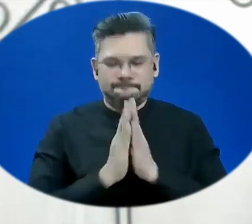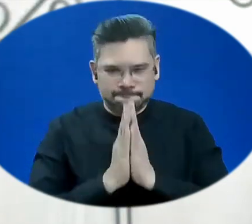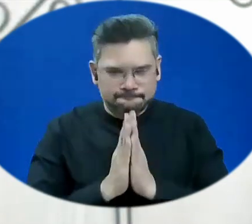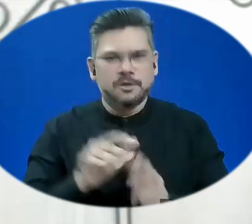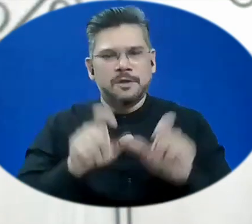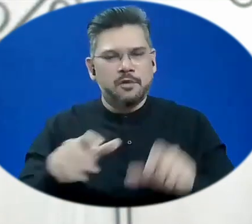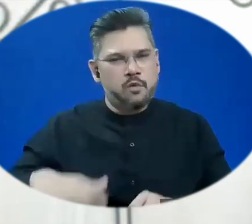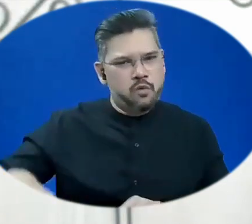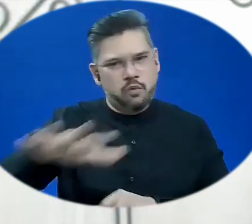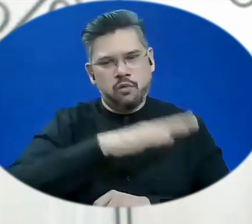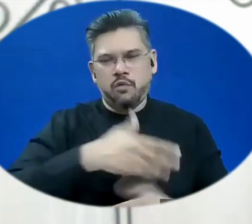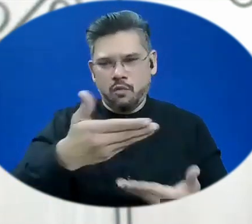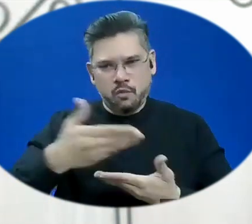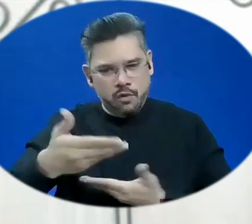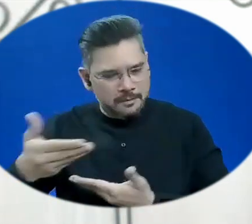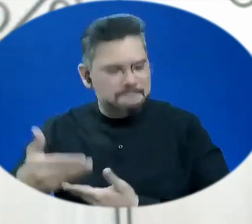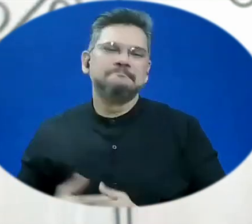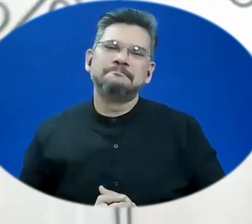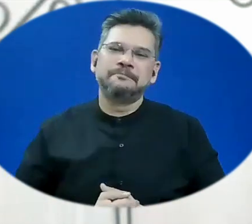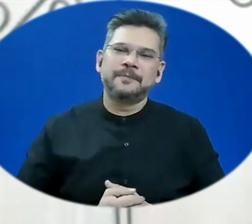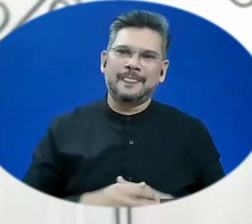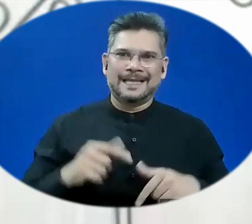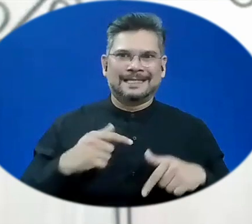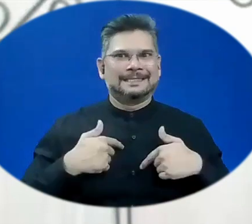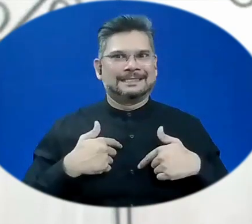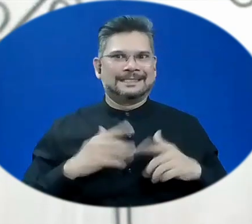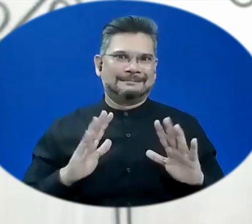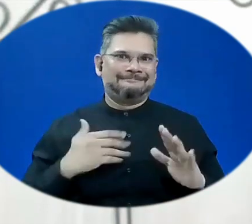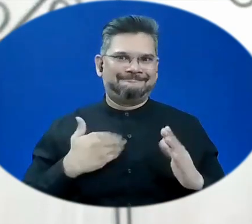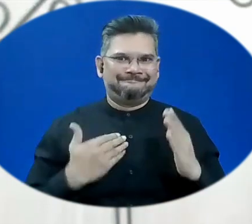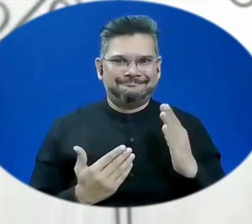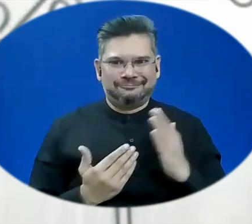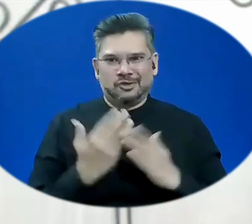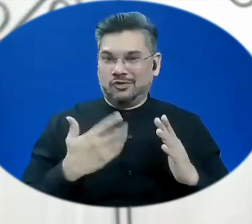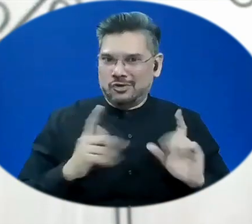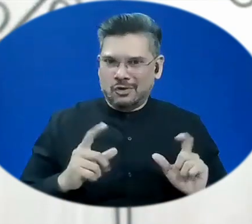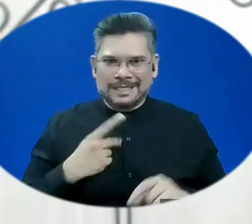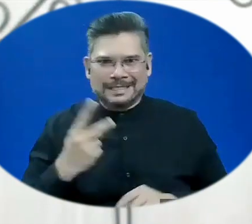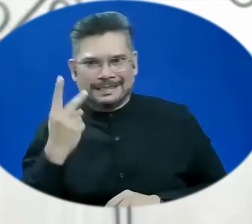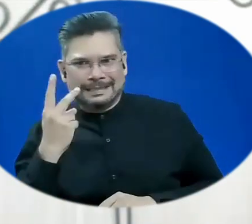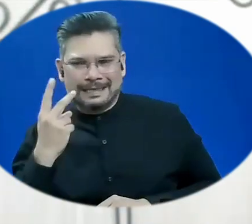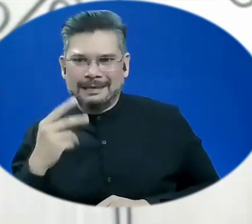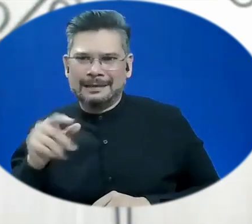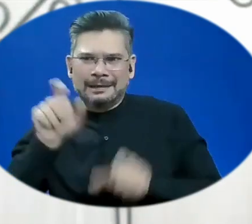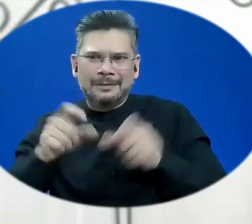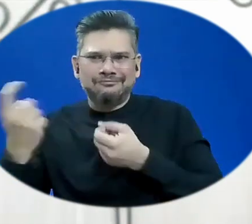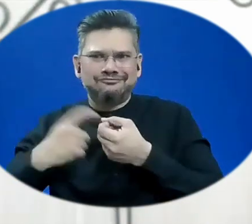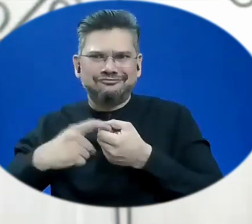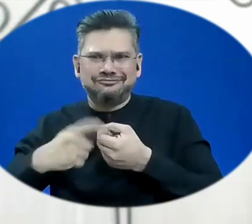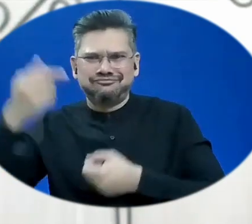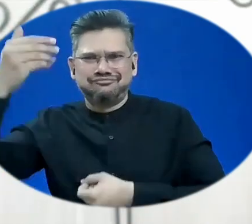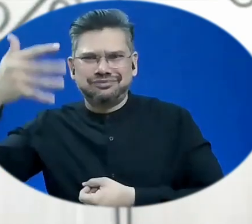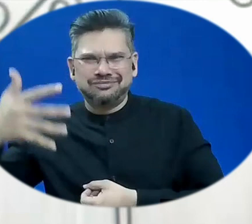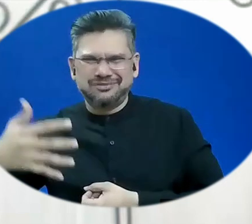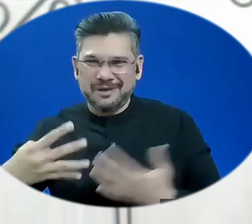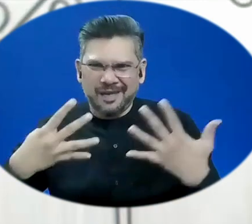each and every one of you. I'm quite moved by the number of participants today. We have an excess of 90, which means it's a very